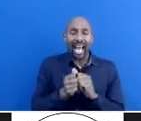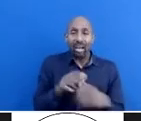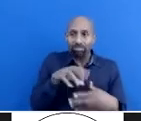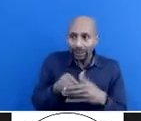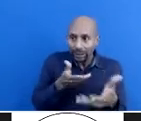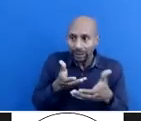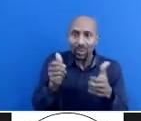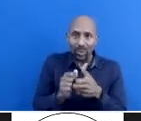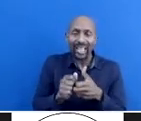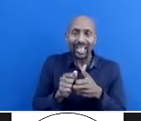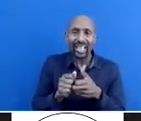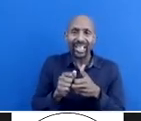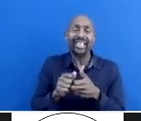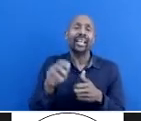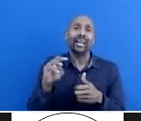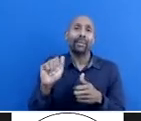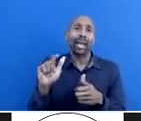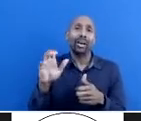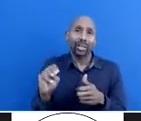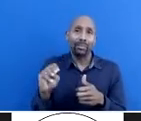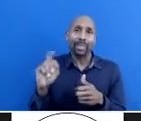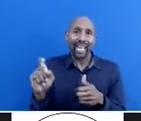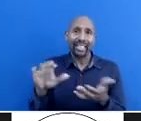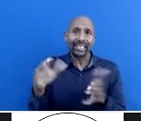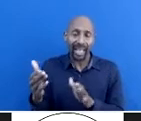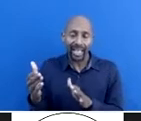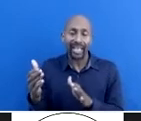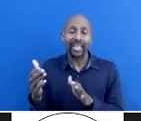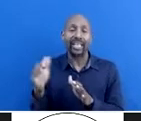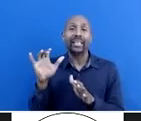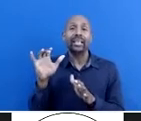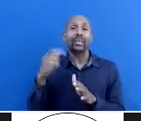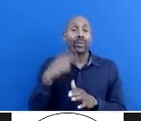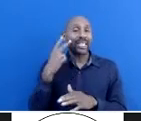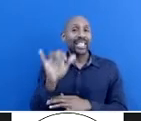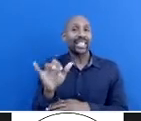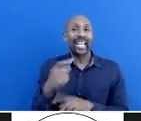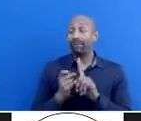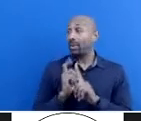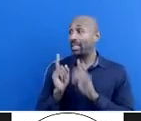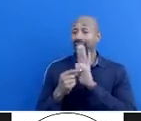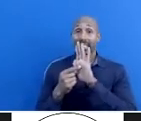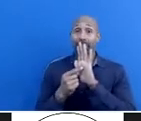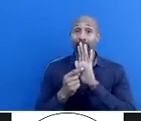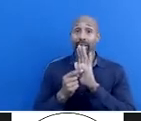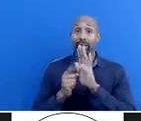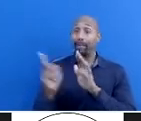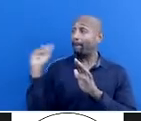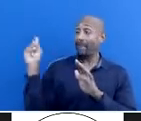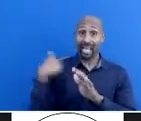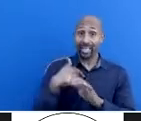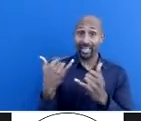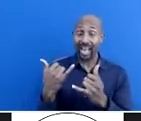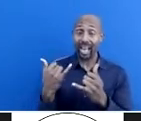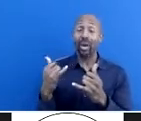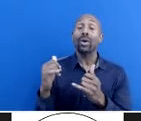center of what Jamal Cyrus does in the exhibit behind us. If you haven't yet been back through there, spend as much